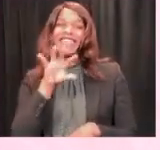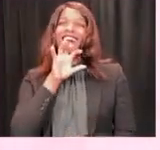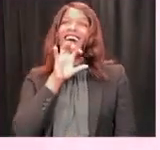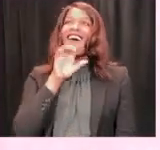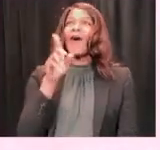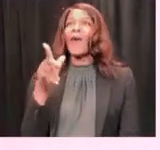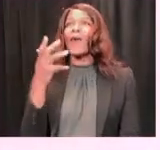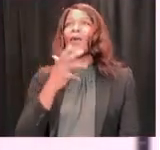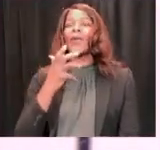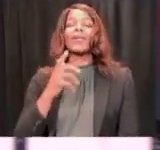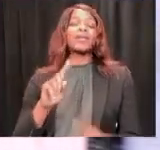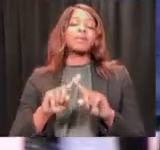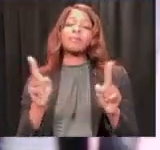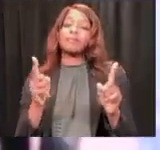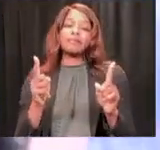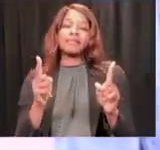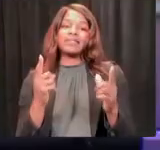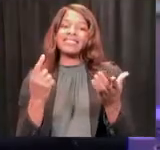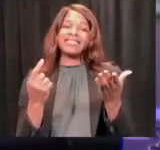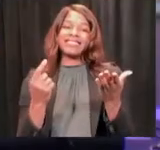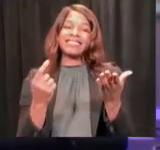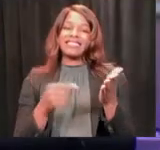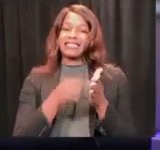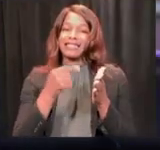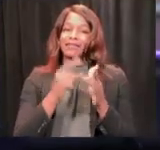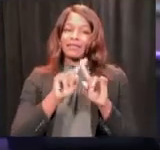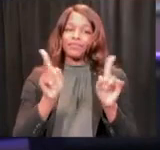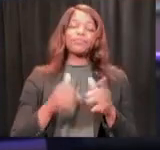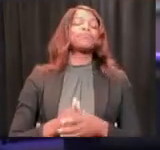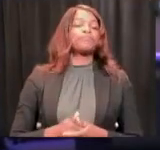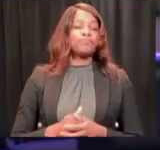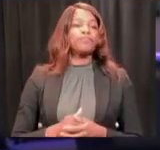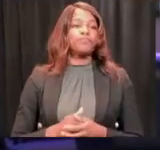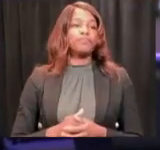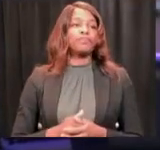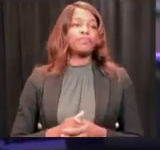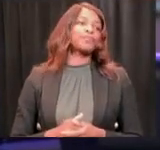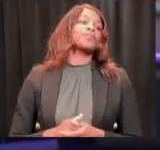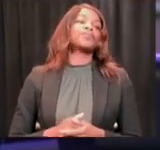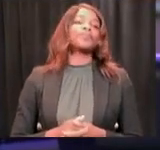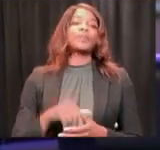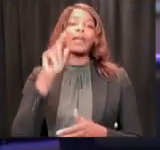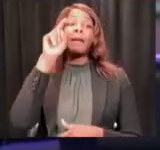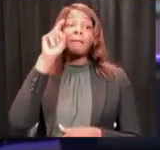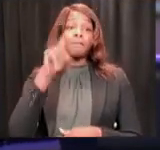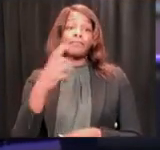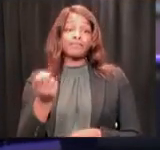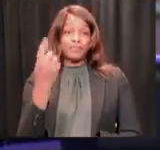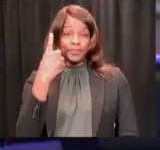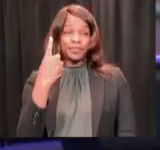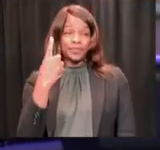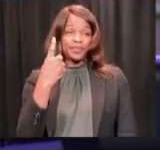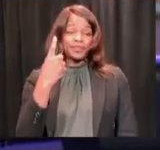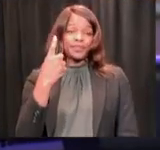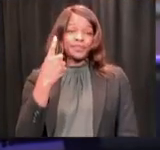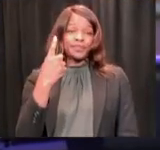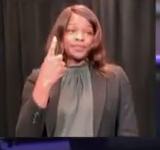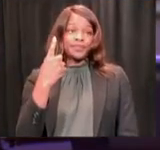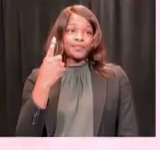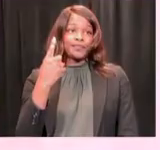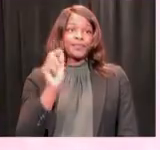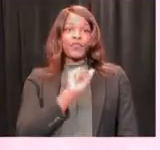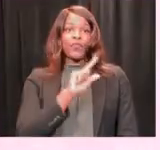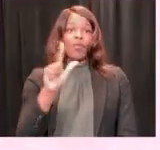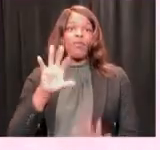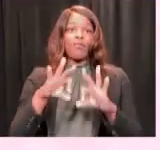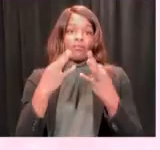baggage and mother baggage. But then I believe there's another type of baggage. Here's the deal. You must understand that every single